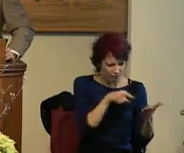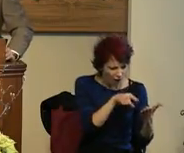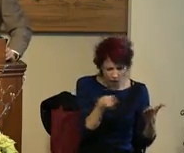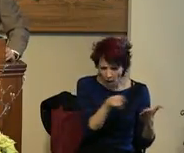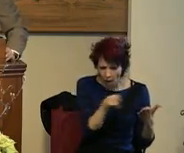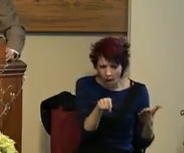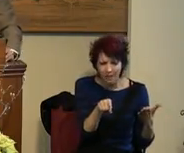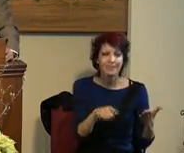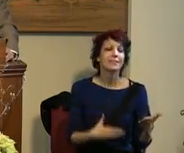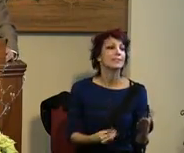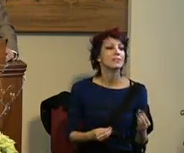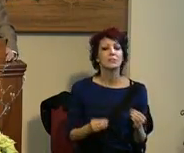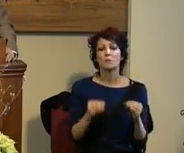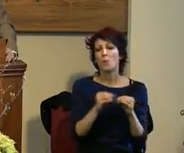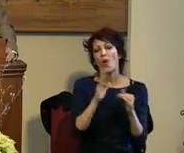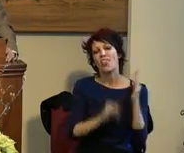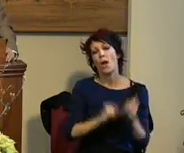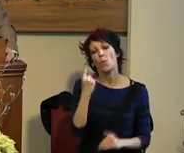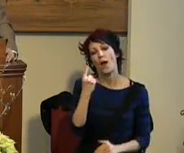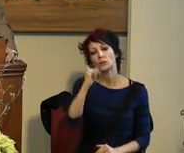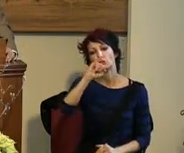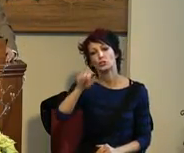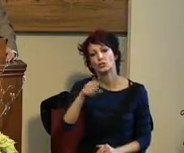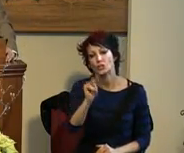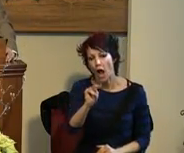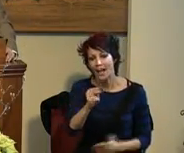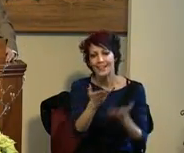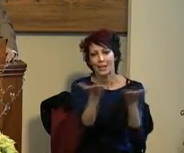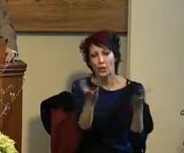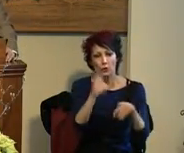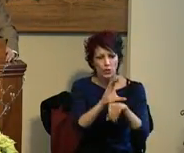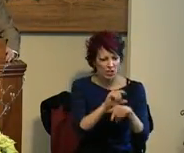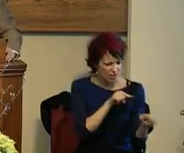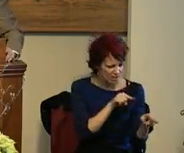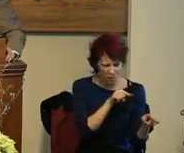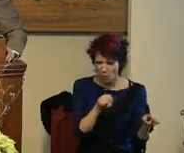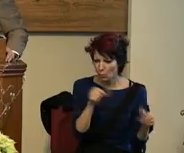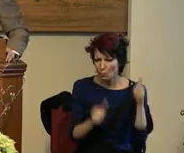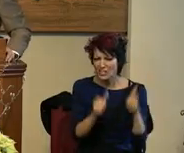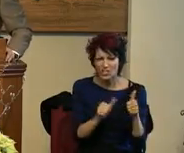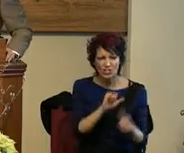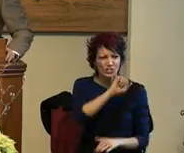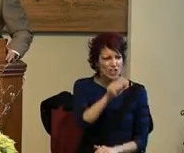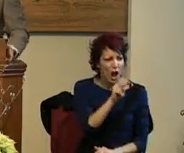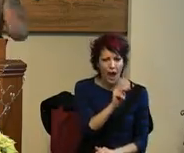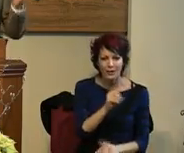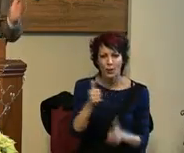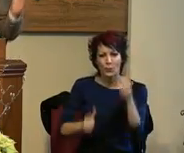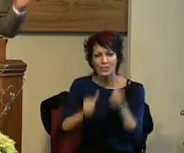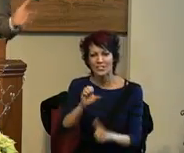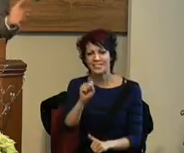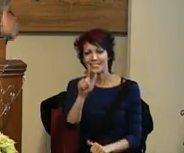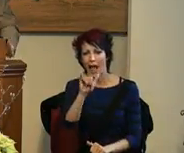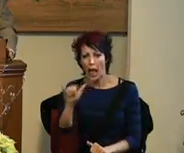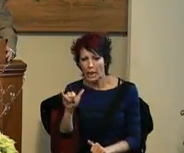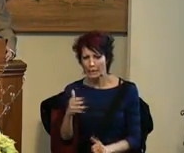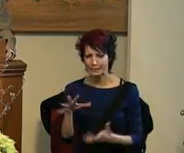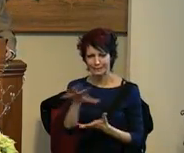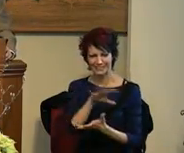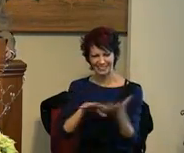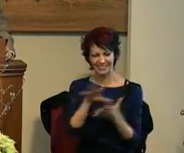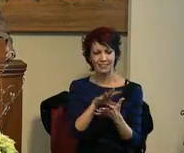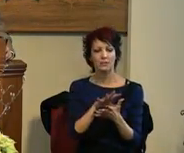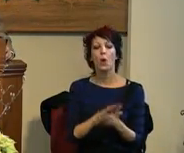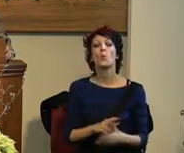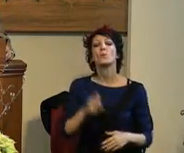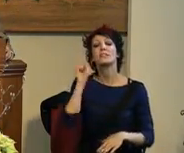or not there are more than one John in the congregation or one Sally so please do give us your first and last names it